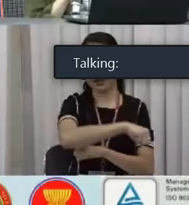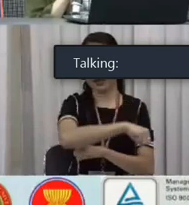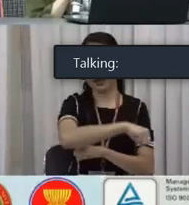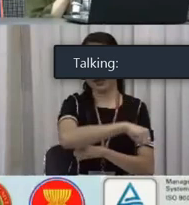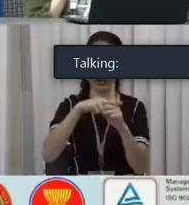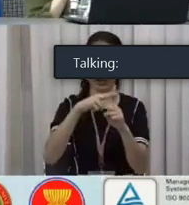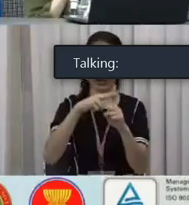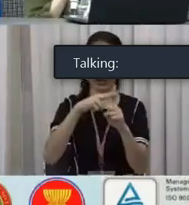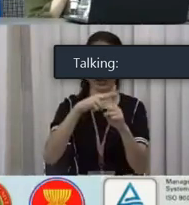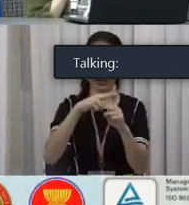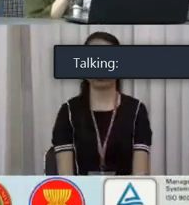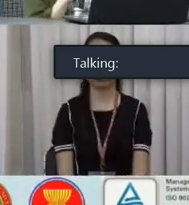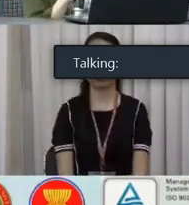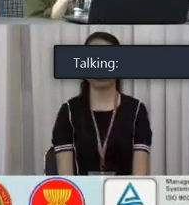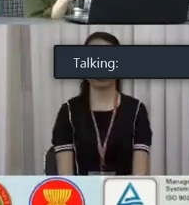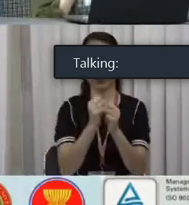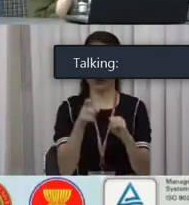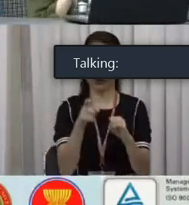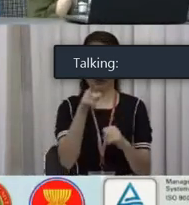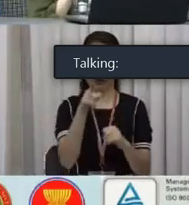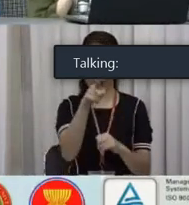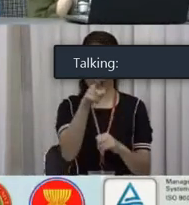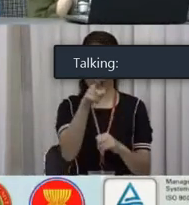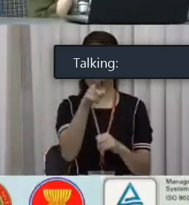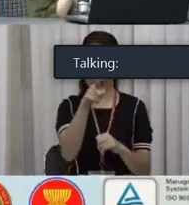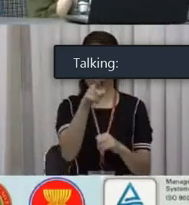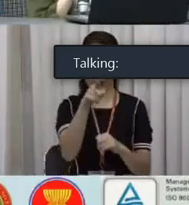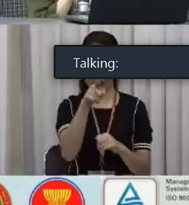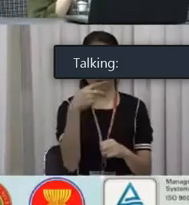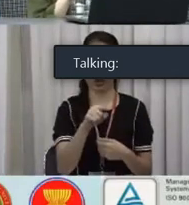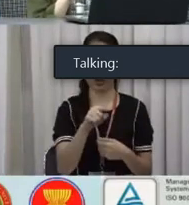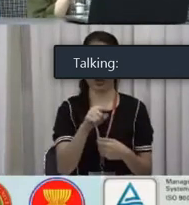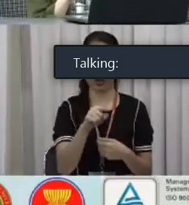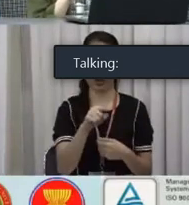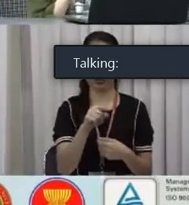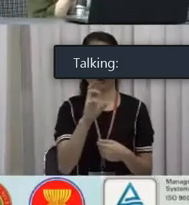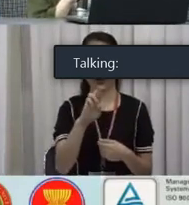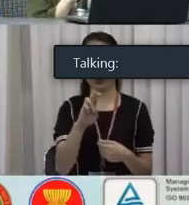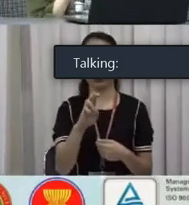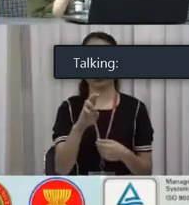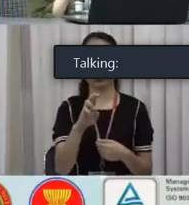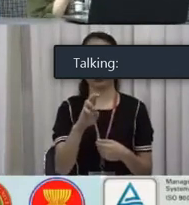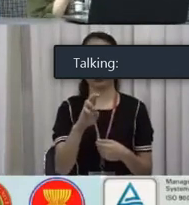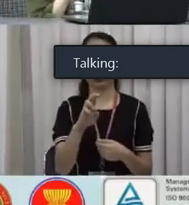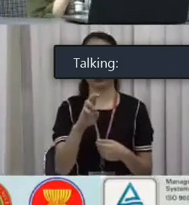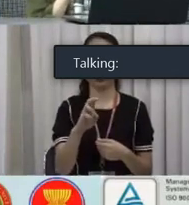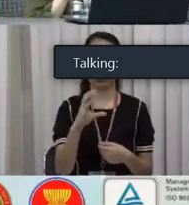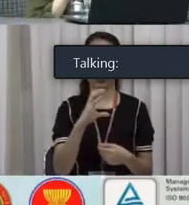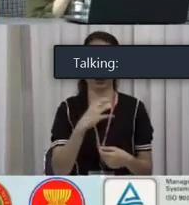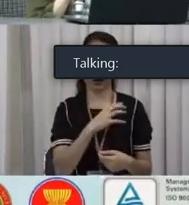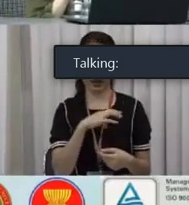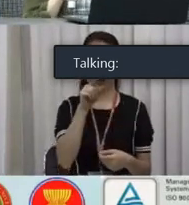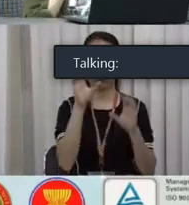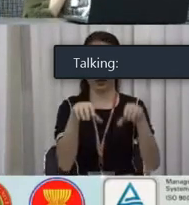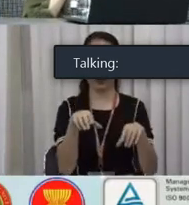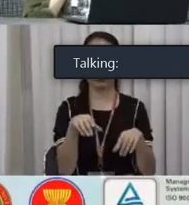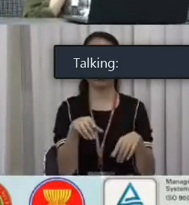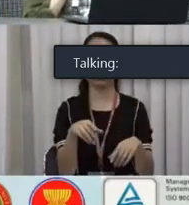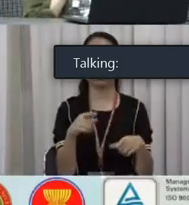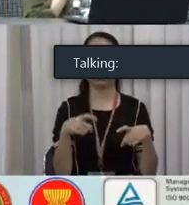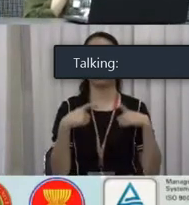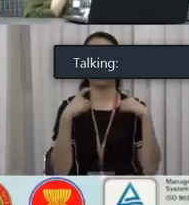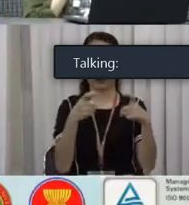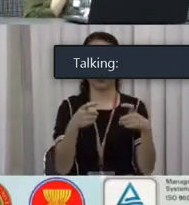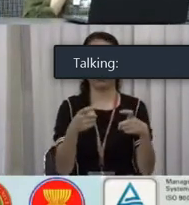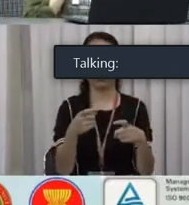So if you have any concerns or questions regarding this program, you may contact me kay ako ang gaman ani